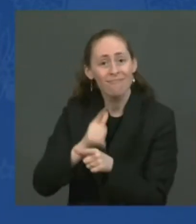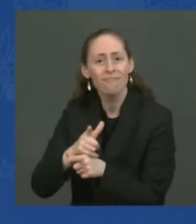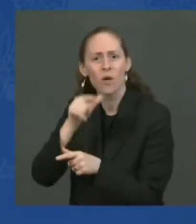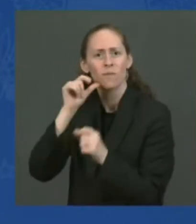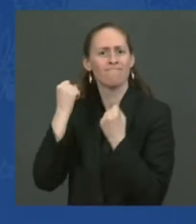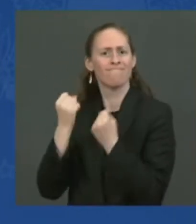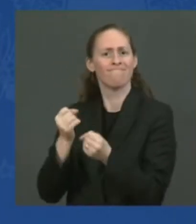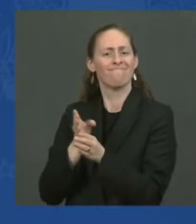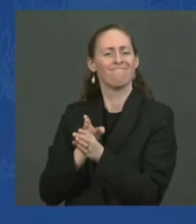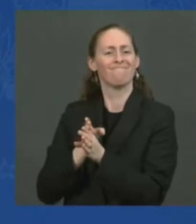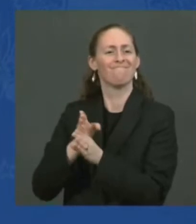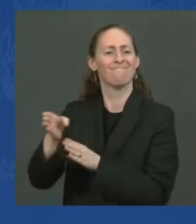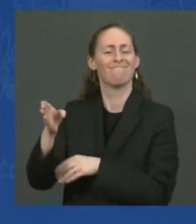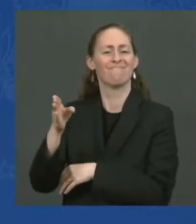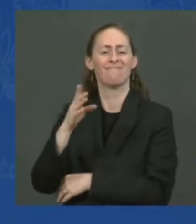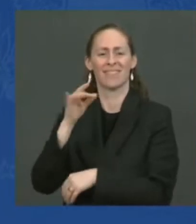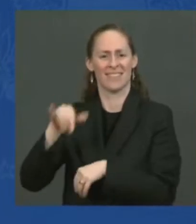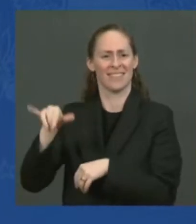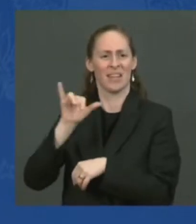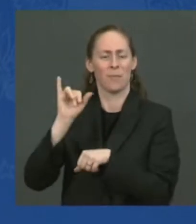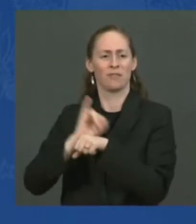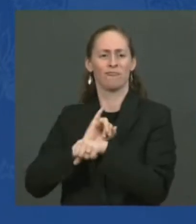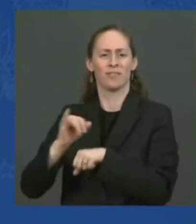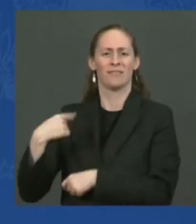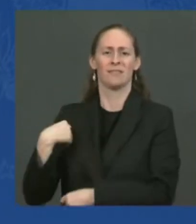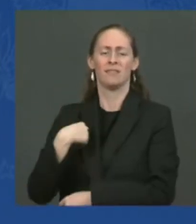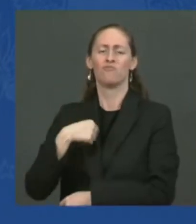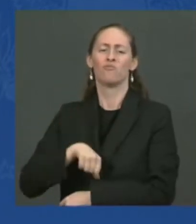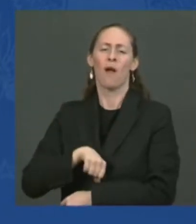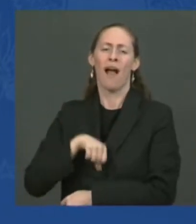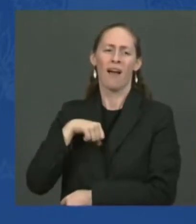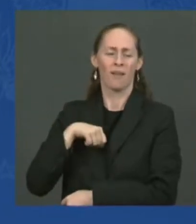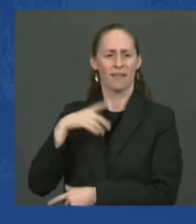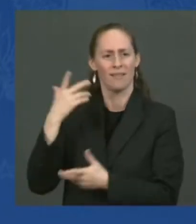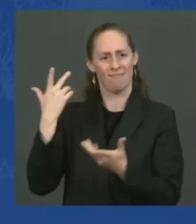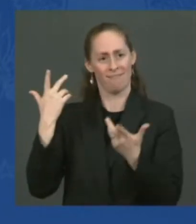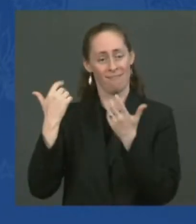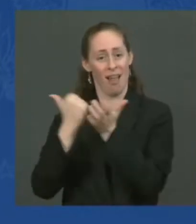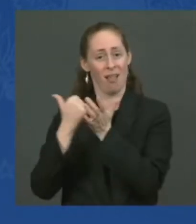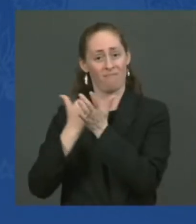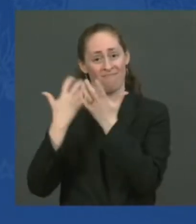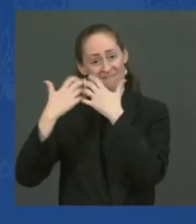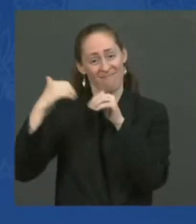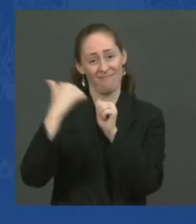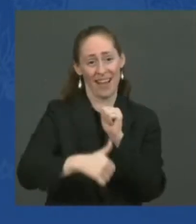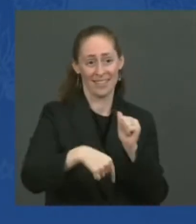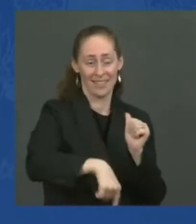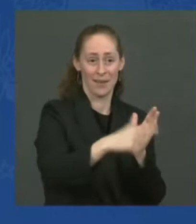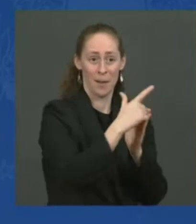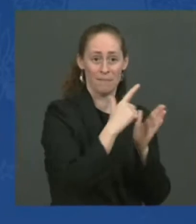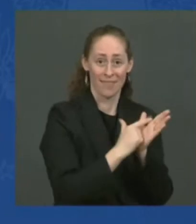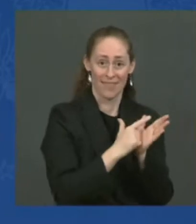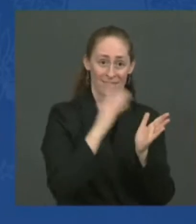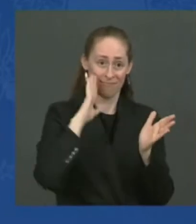so proud to join them to help pass this bill you will sign today, President